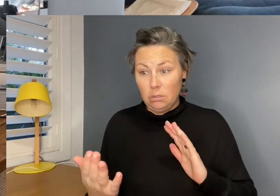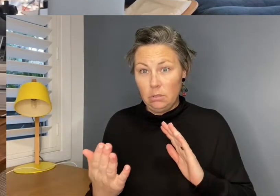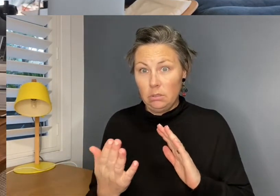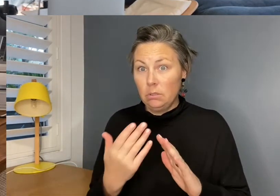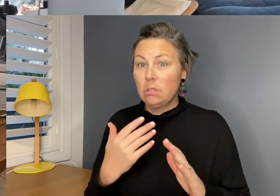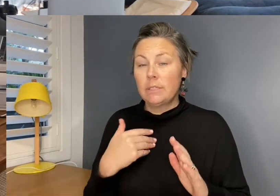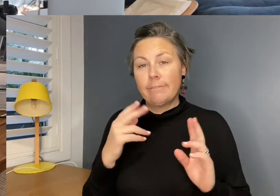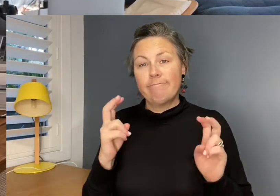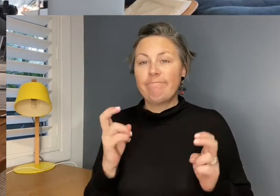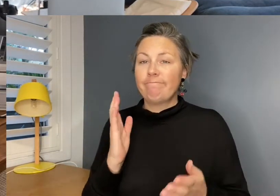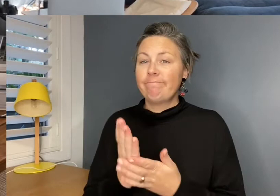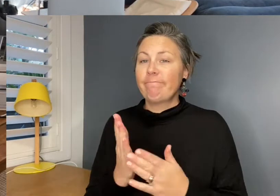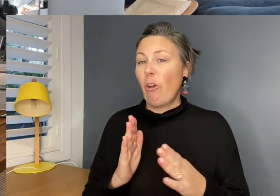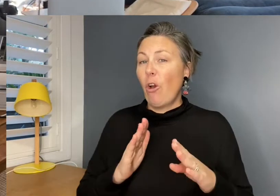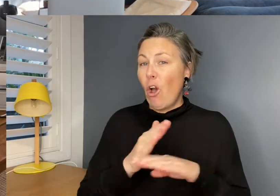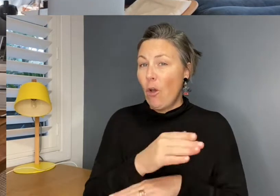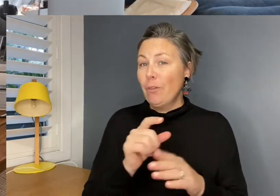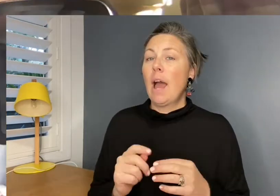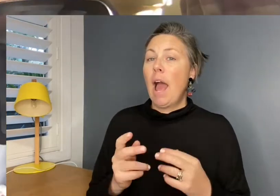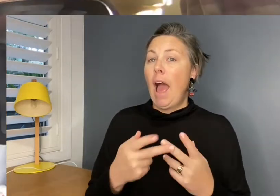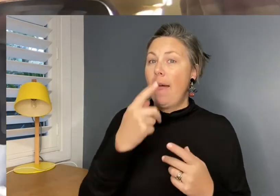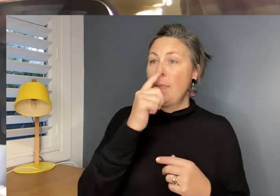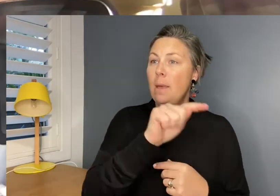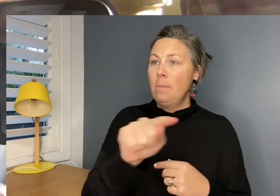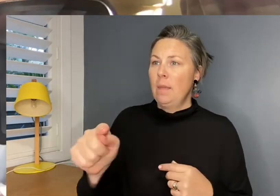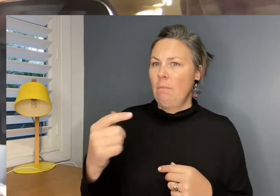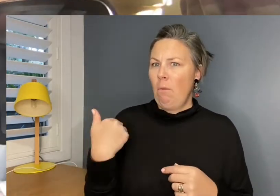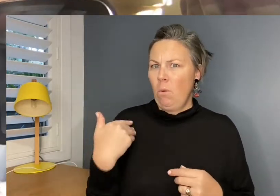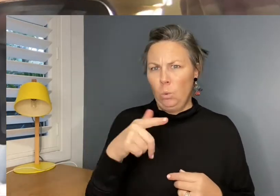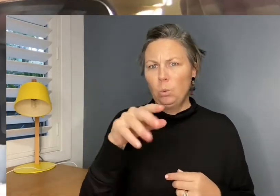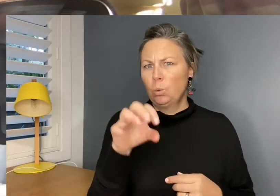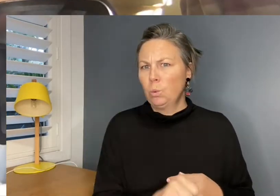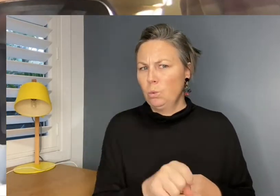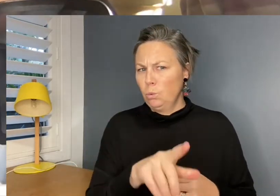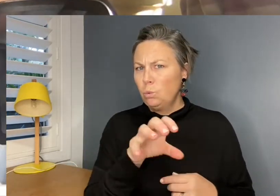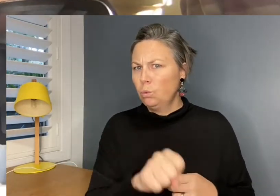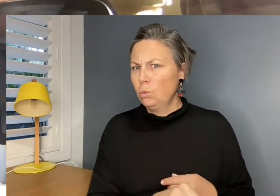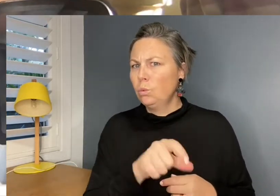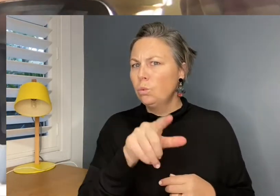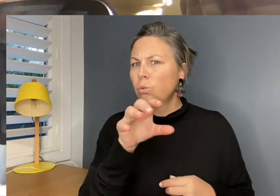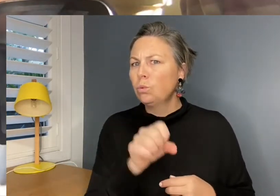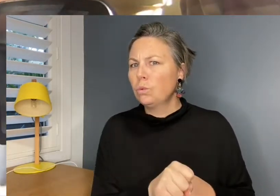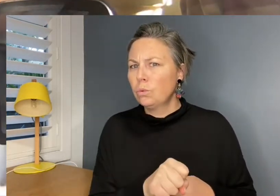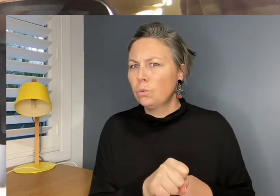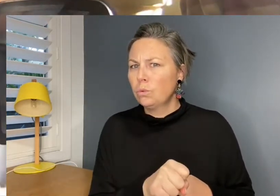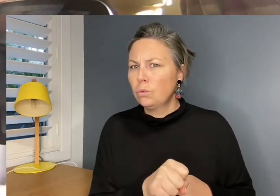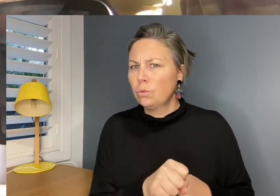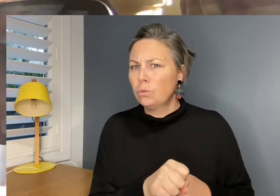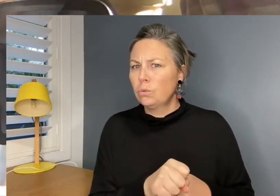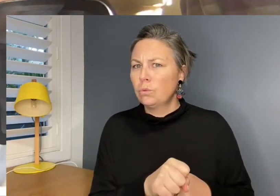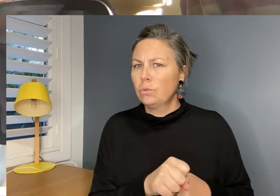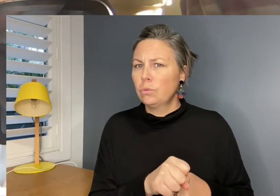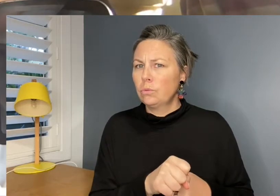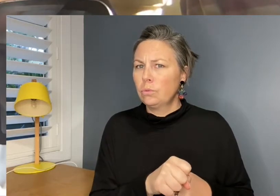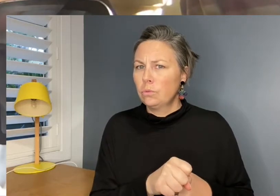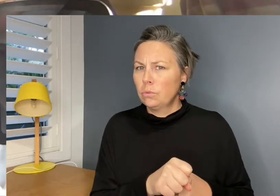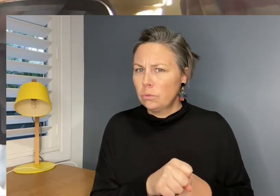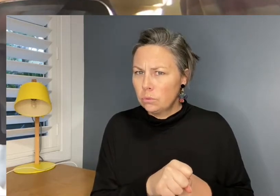was overdue, people start suggesting different forms of intervention,